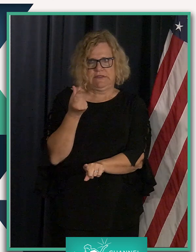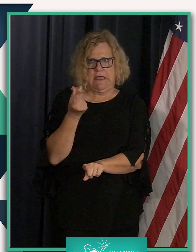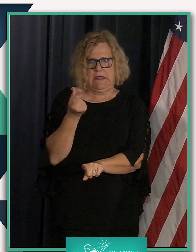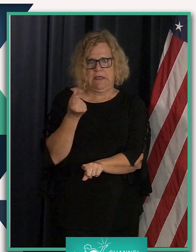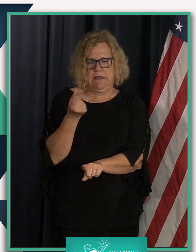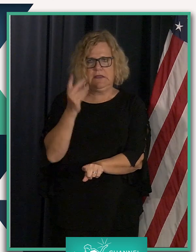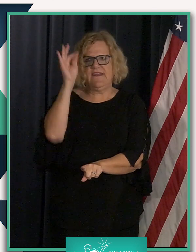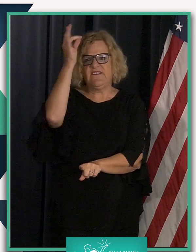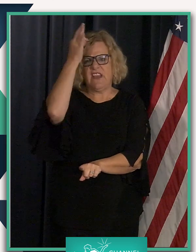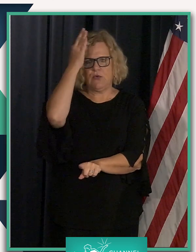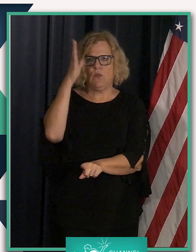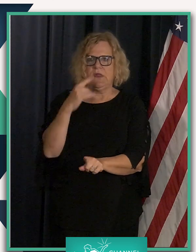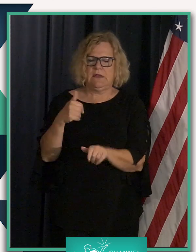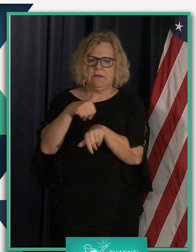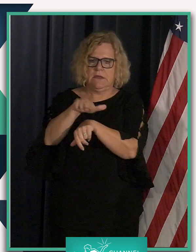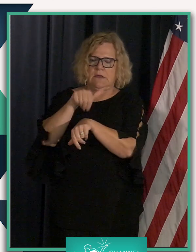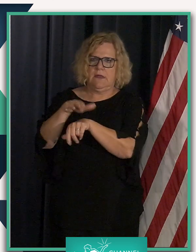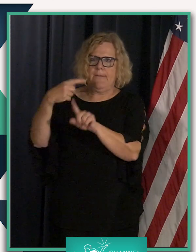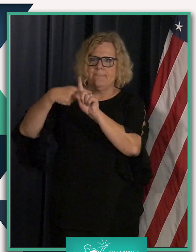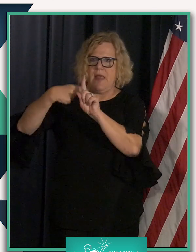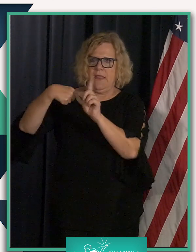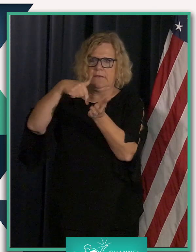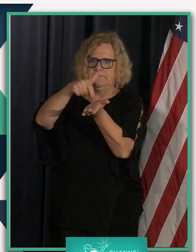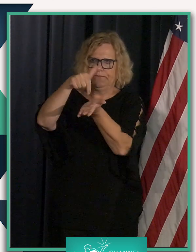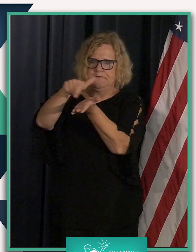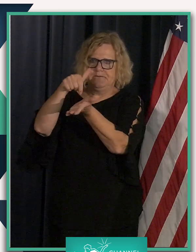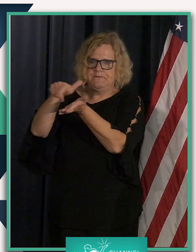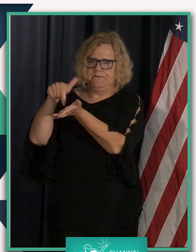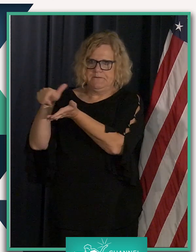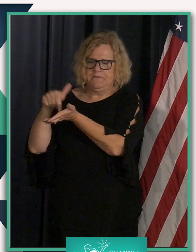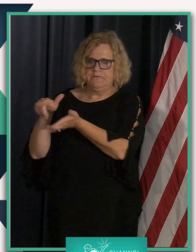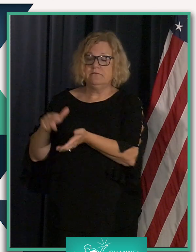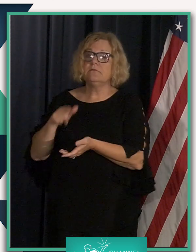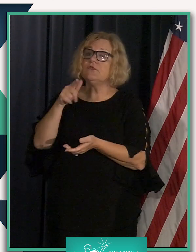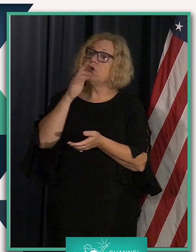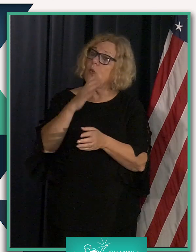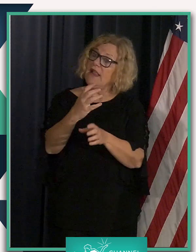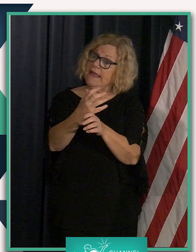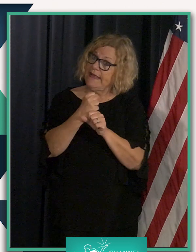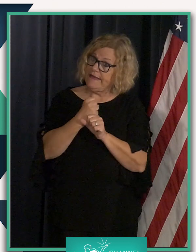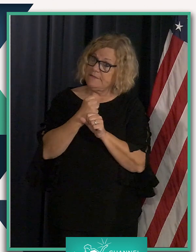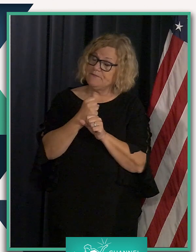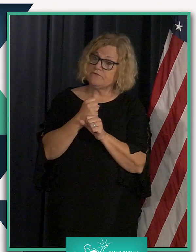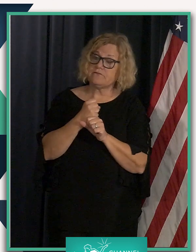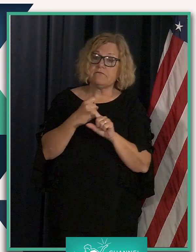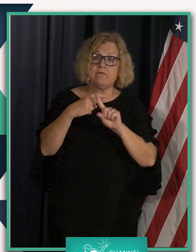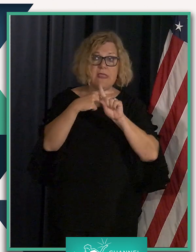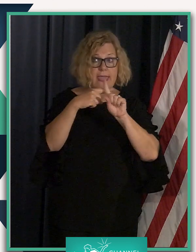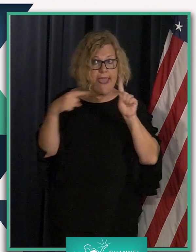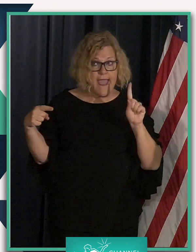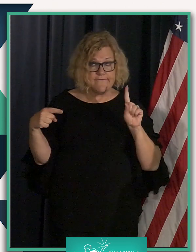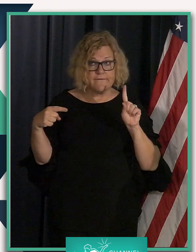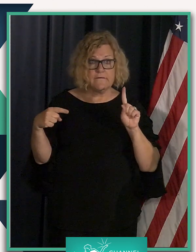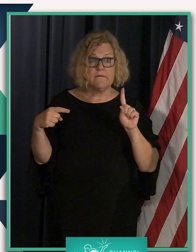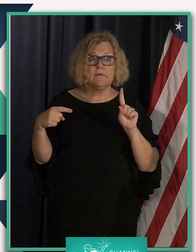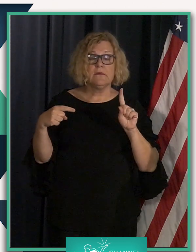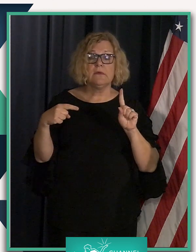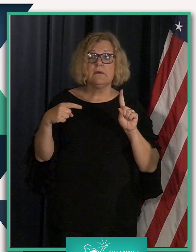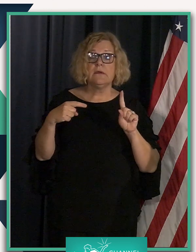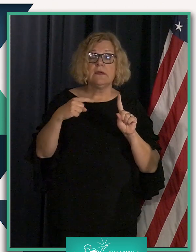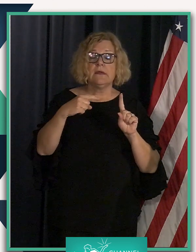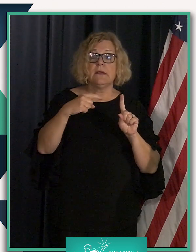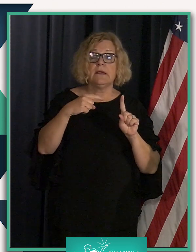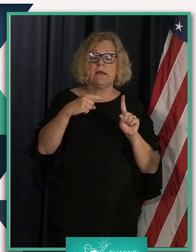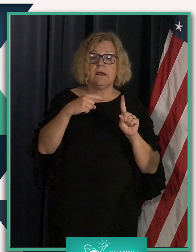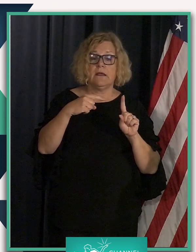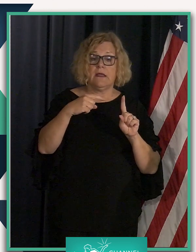the federal government is going to start sending out monthly payments. So you're going to get half of it in 6 monthly